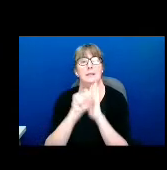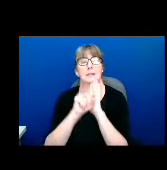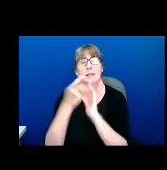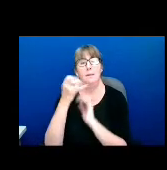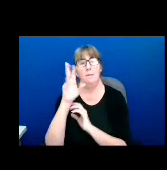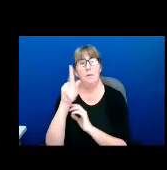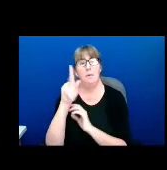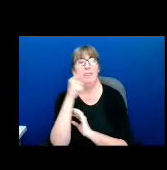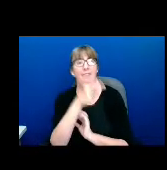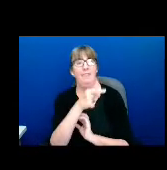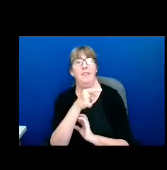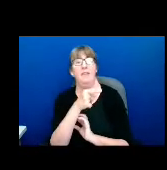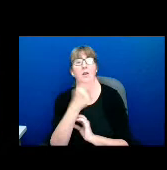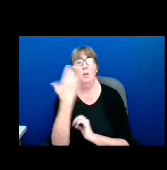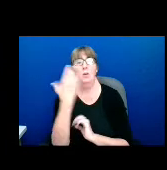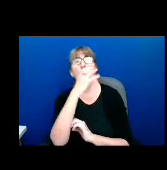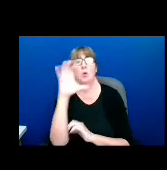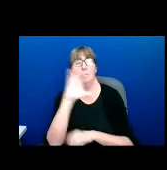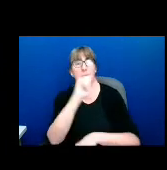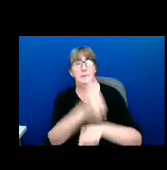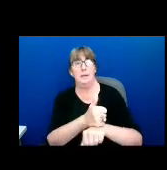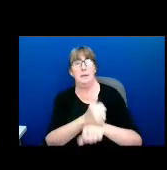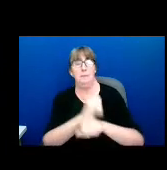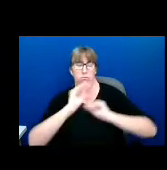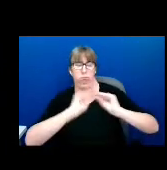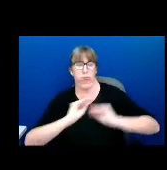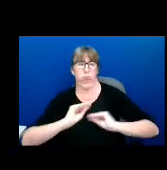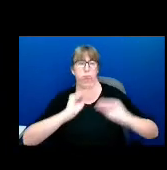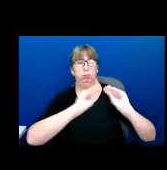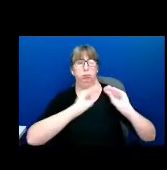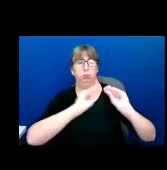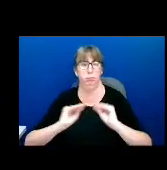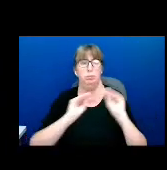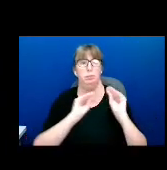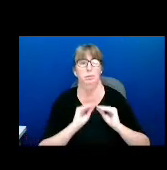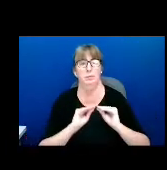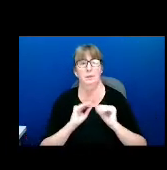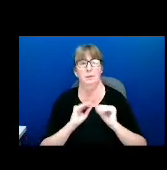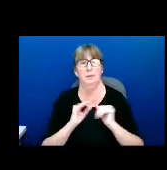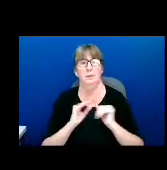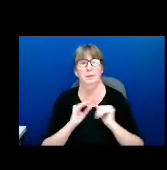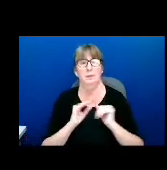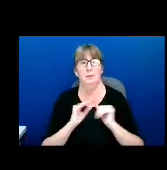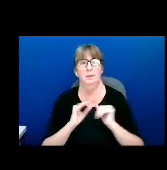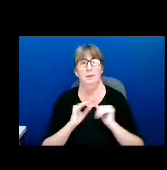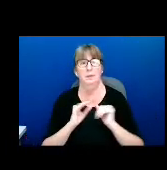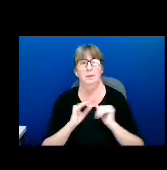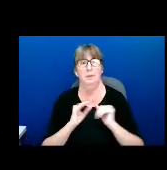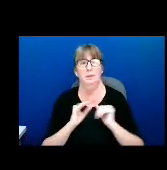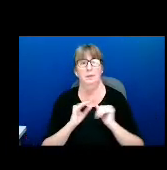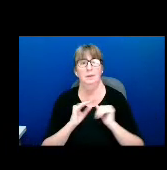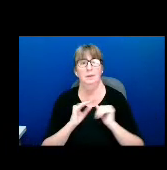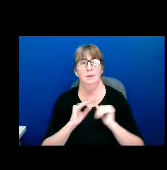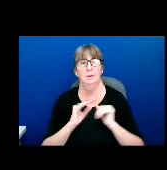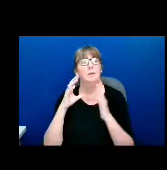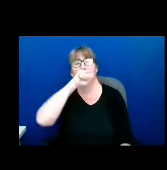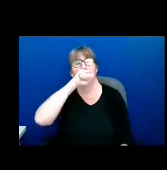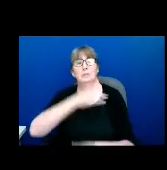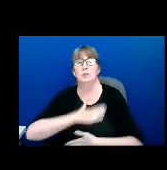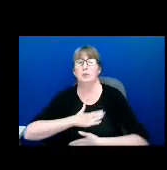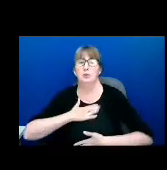their Christmas ensemble. That was an excellent task for those students there. You can go ahead and go